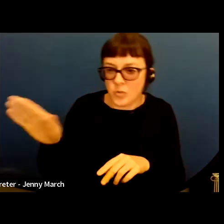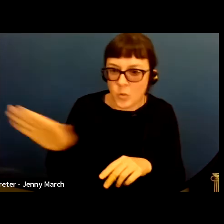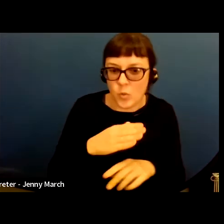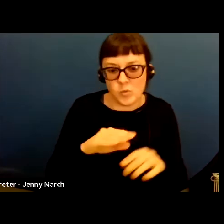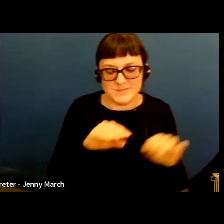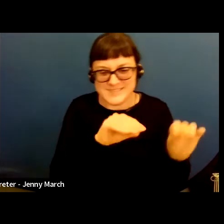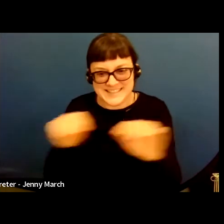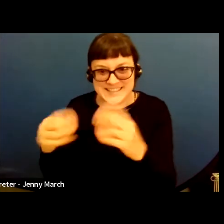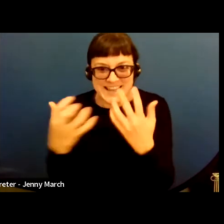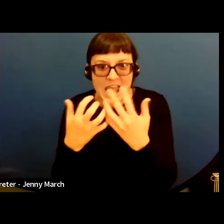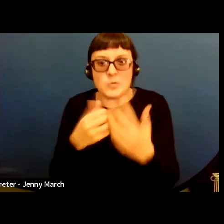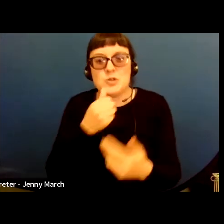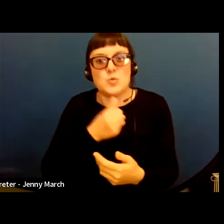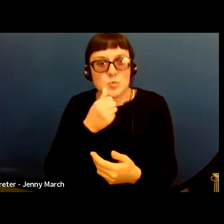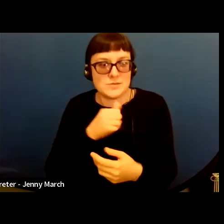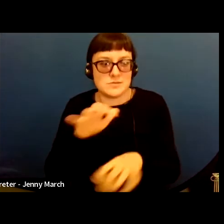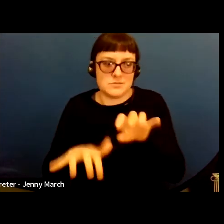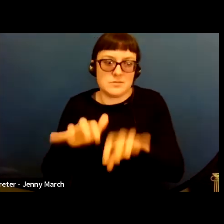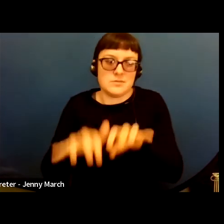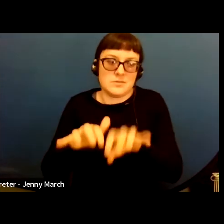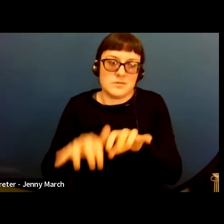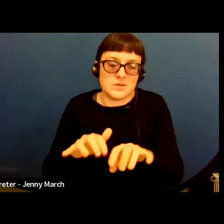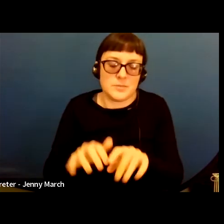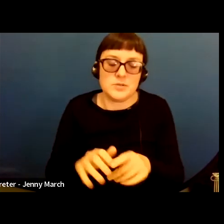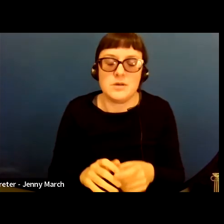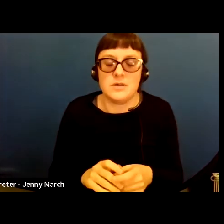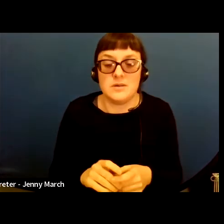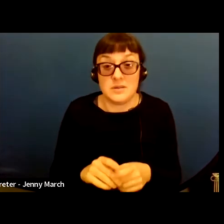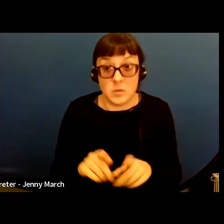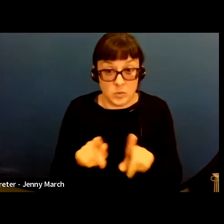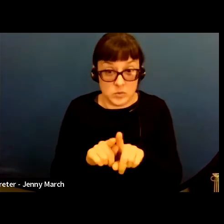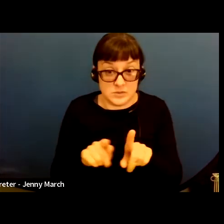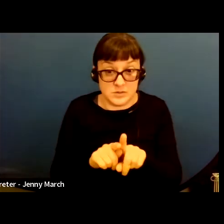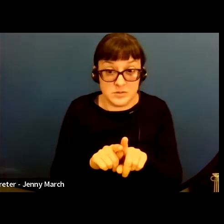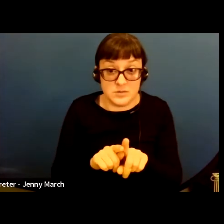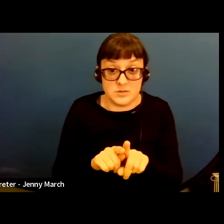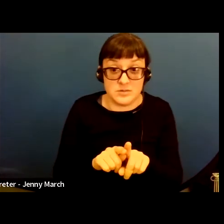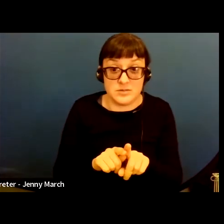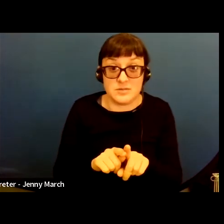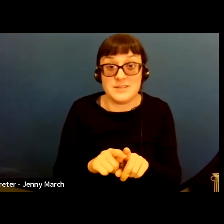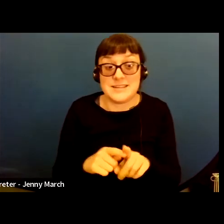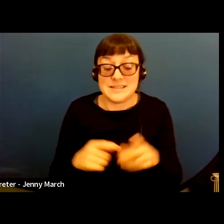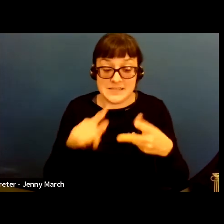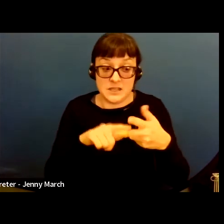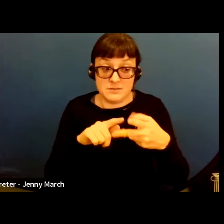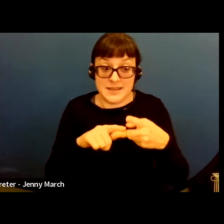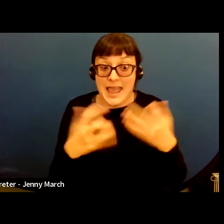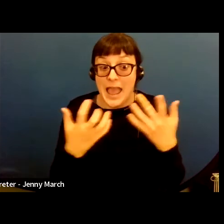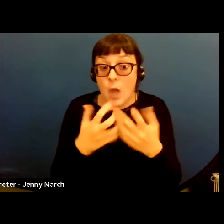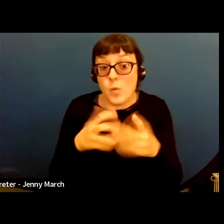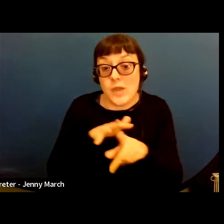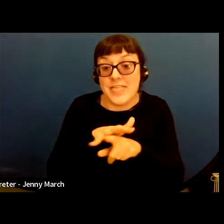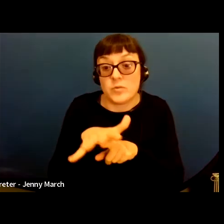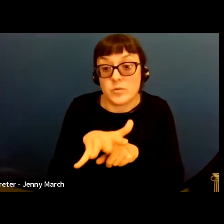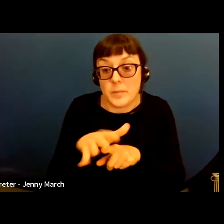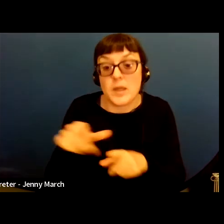use those devices. So that brings me on to sort of the second sphere of where we need to influence, and that's at the community, family and